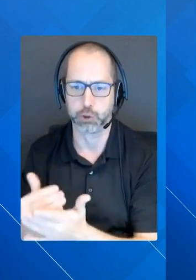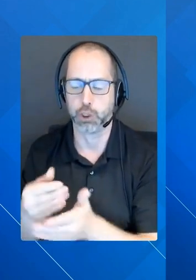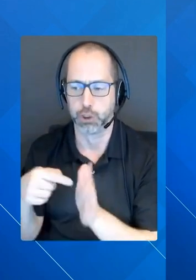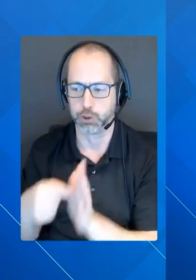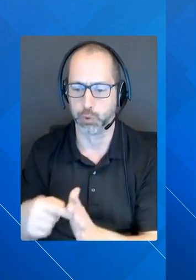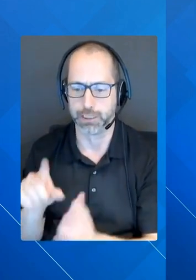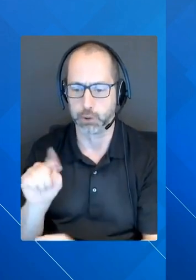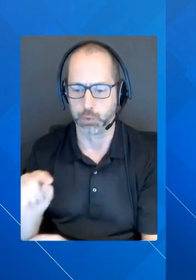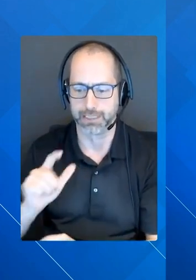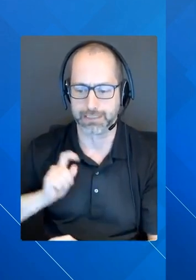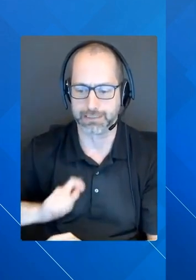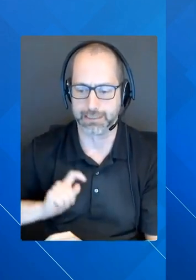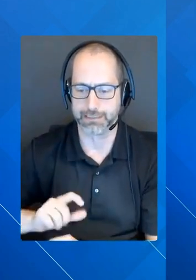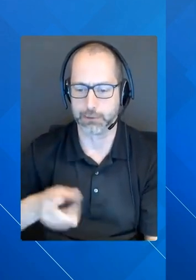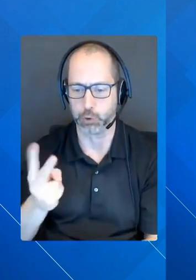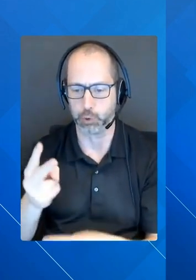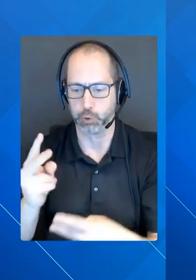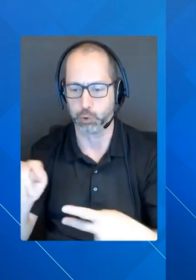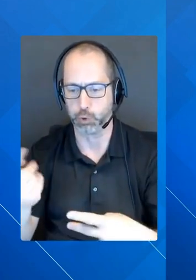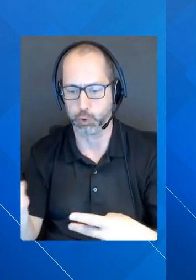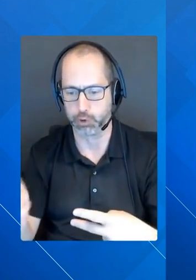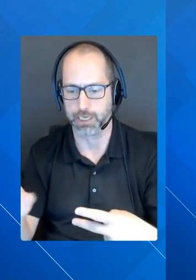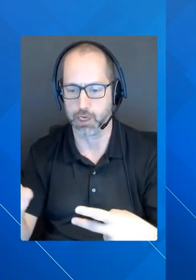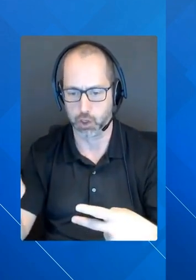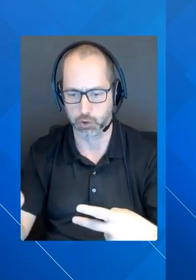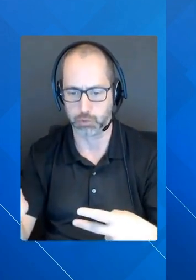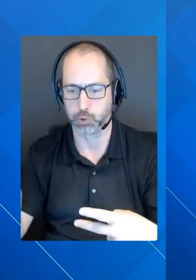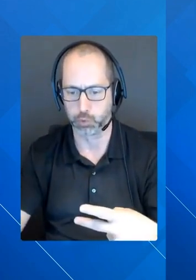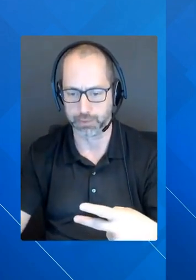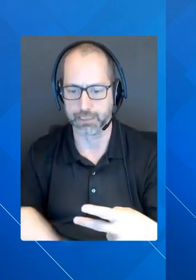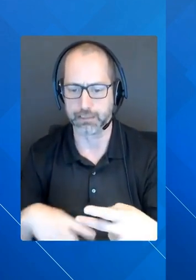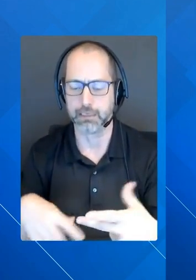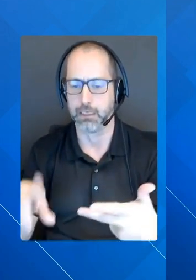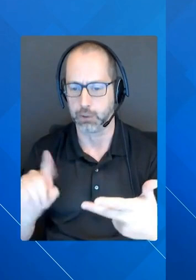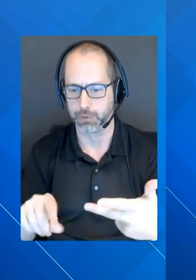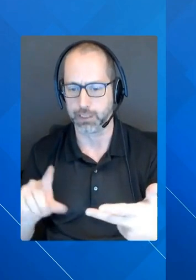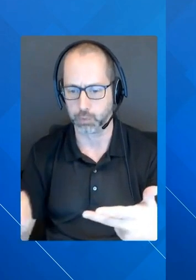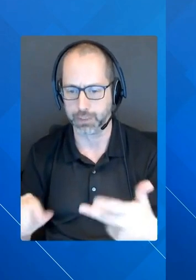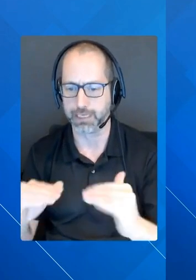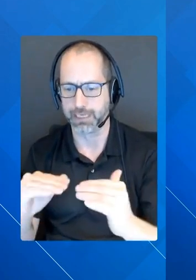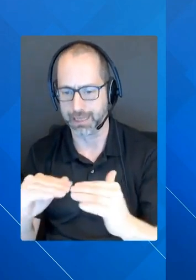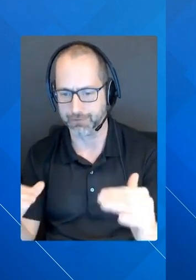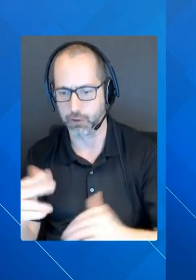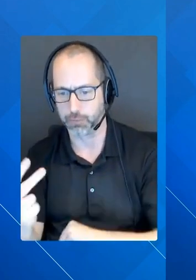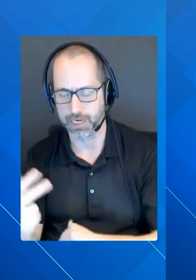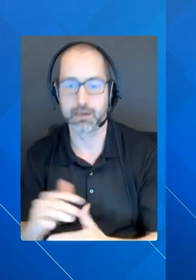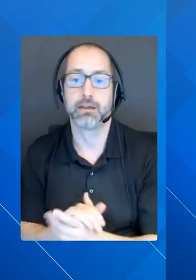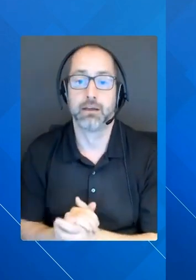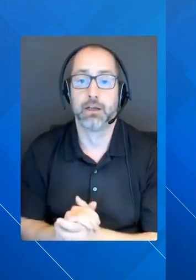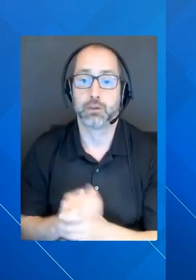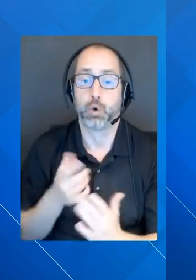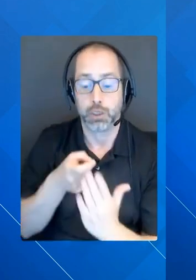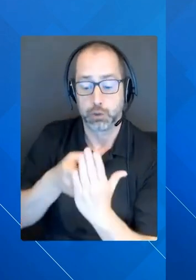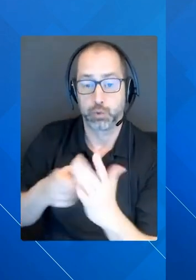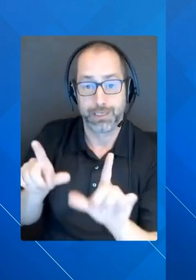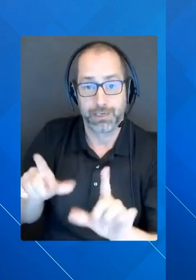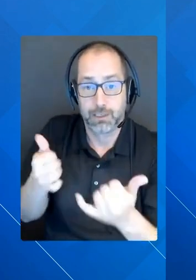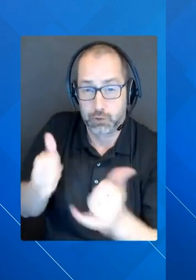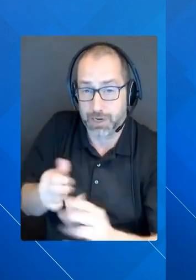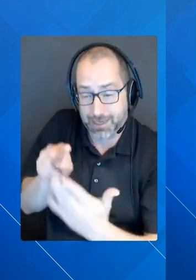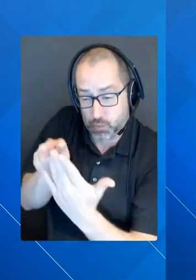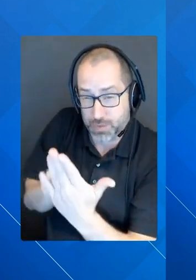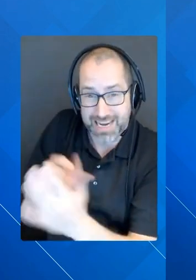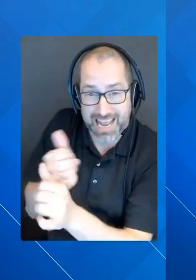Tuesday, October 20th, 2020 list heading level 3. Okay, so the screen reader is trying to read everything in the